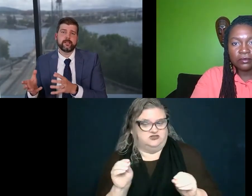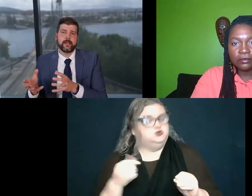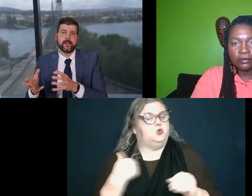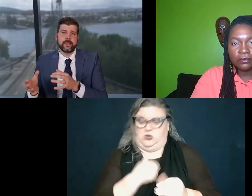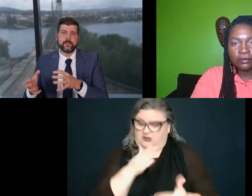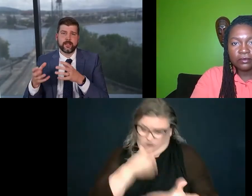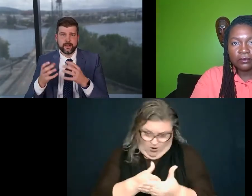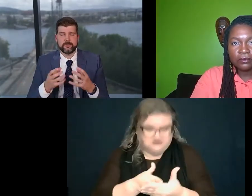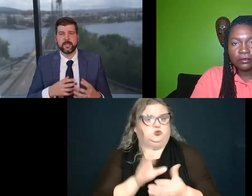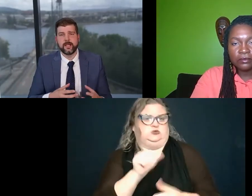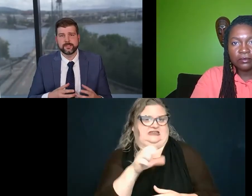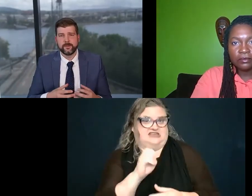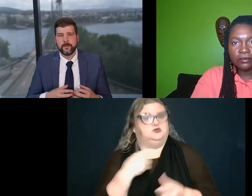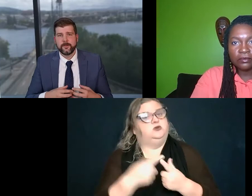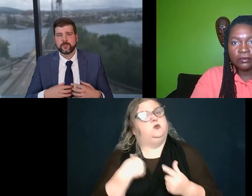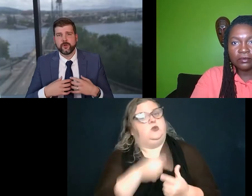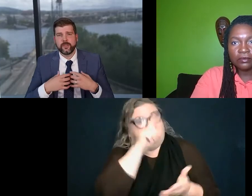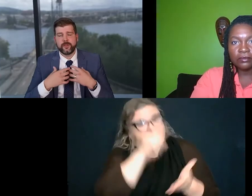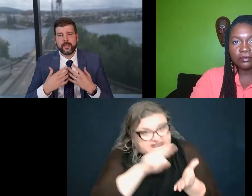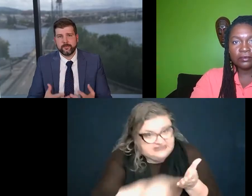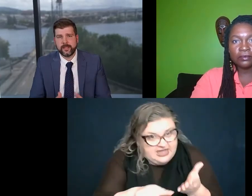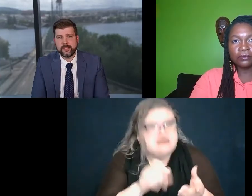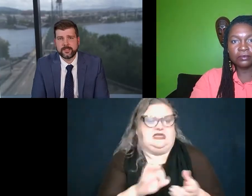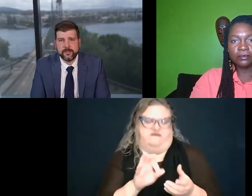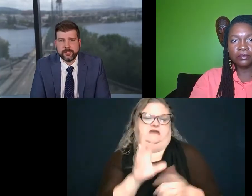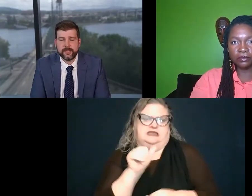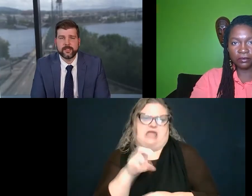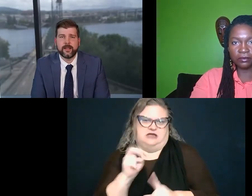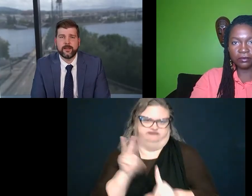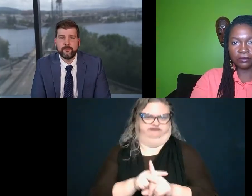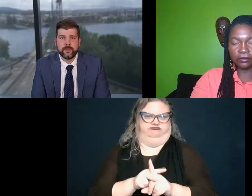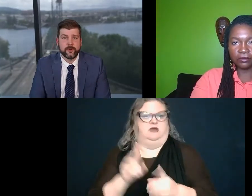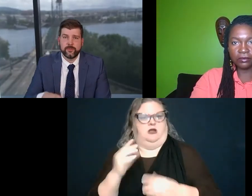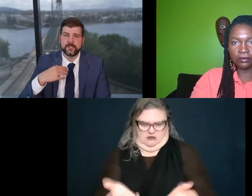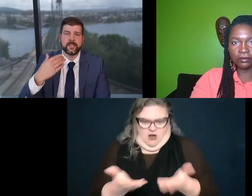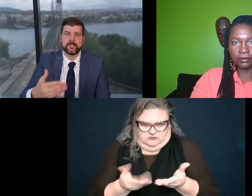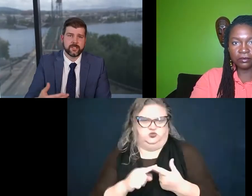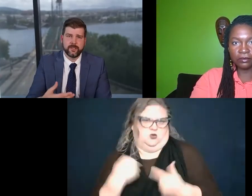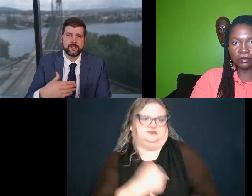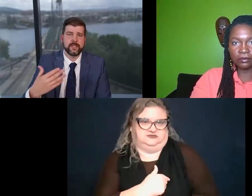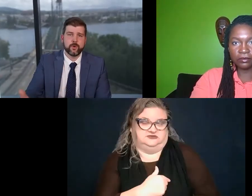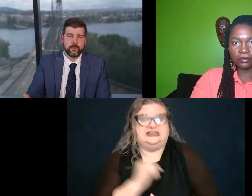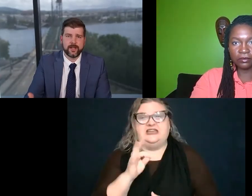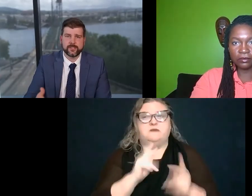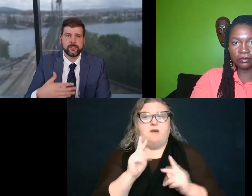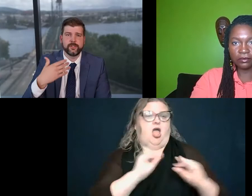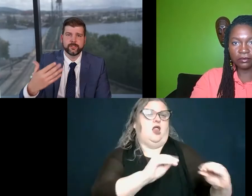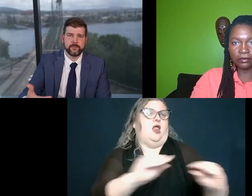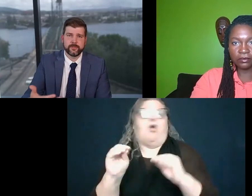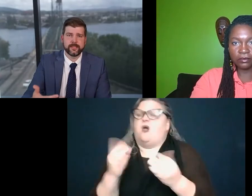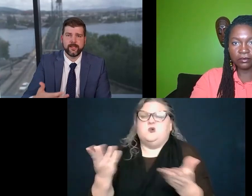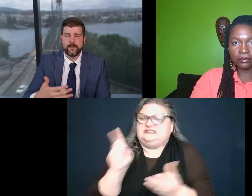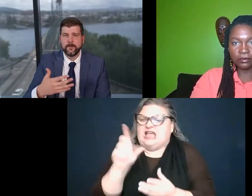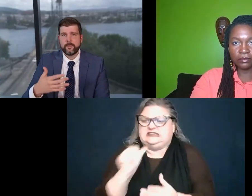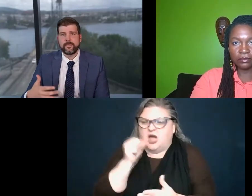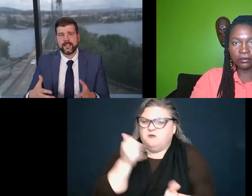investigated and that come to us. So if anybody is hearing that, you know, this case, the DA won't prosecute it or something